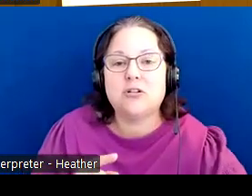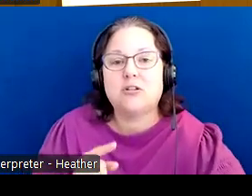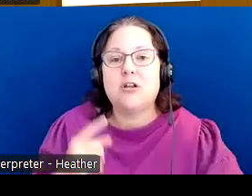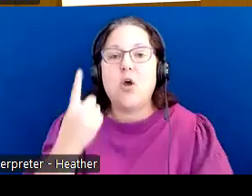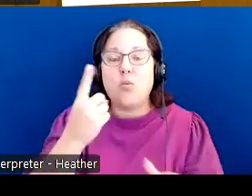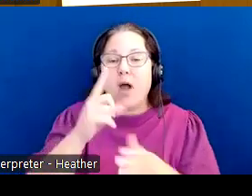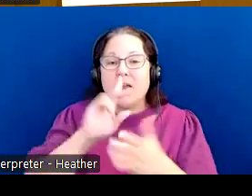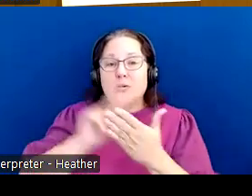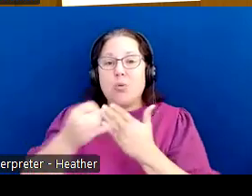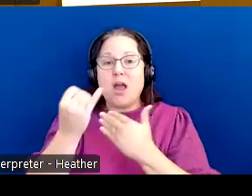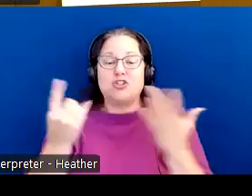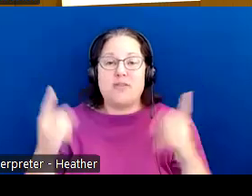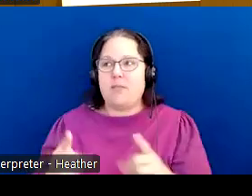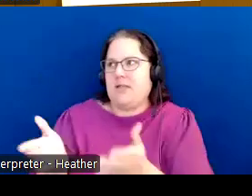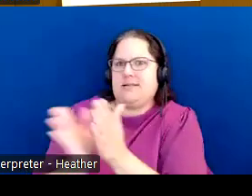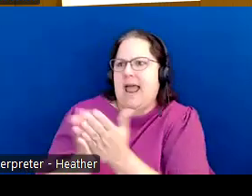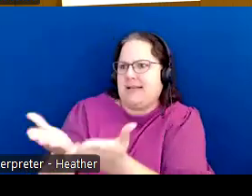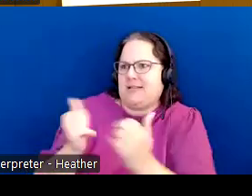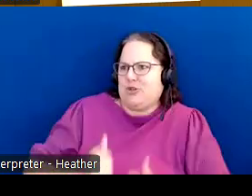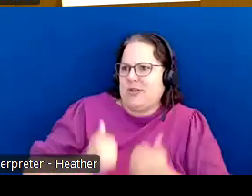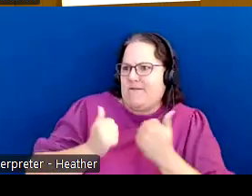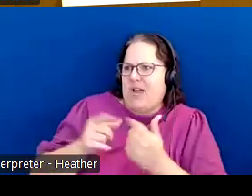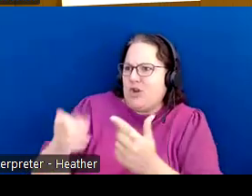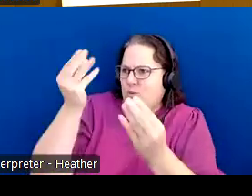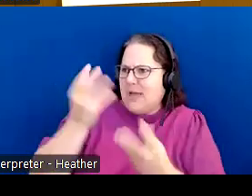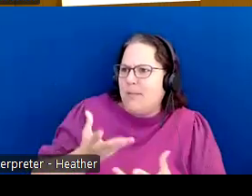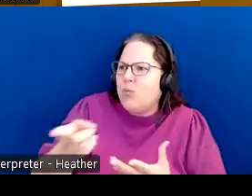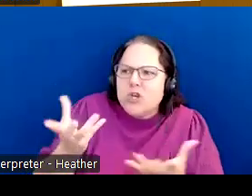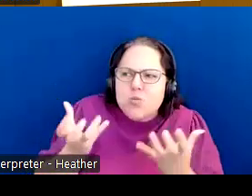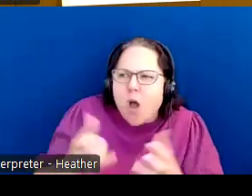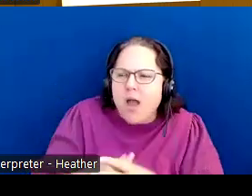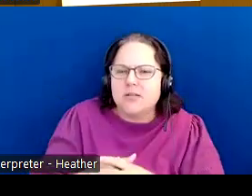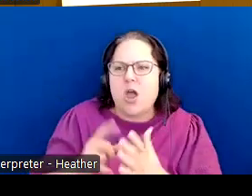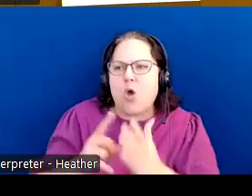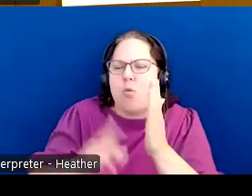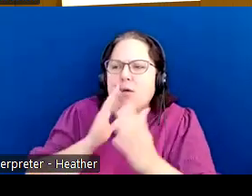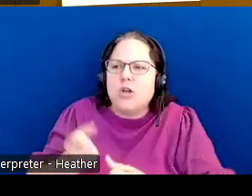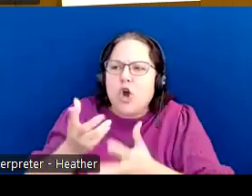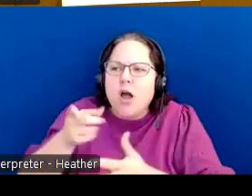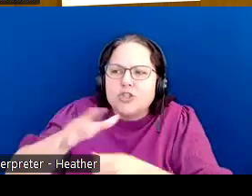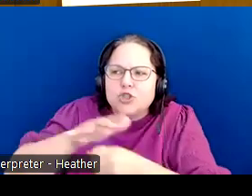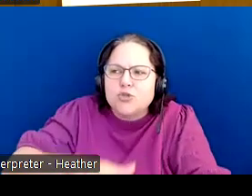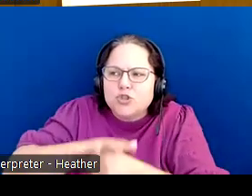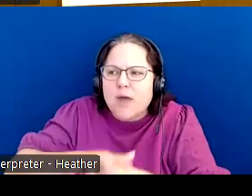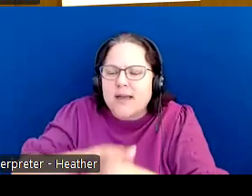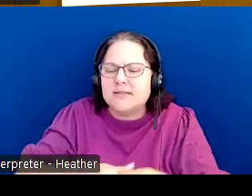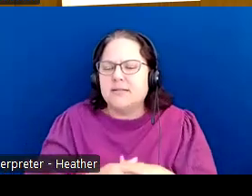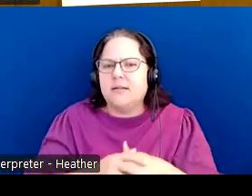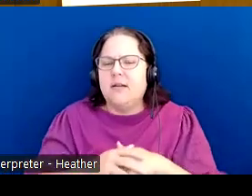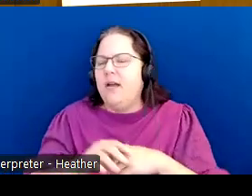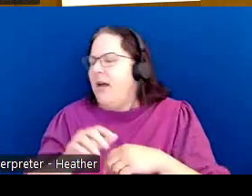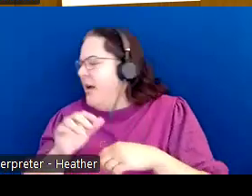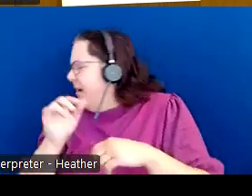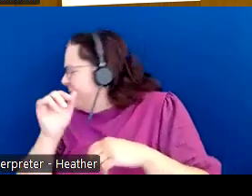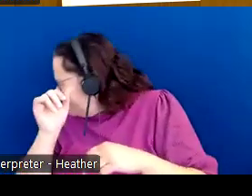projects we did is, well, let's ask them, where do we go from here? Will you tell us what is causing you distress? And they brainstormed